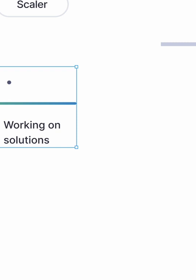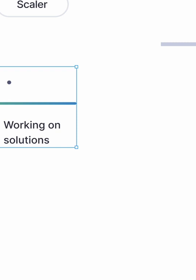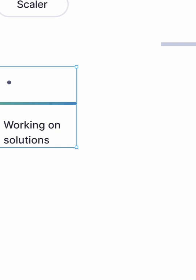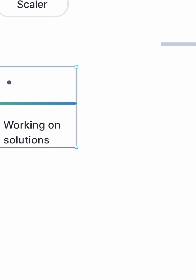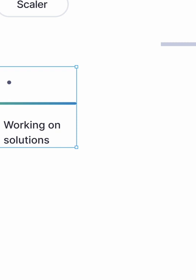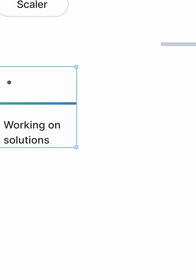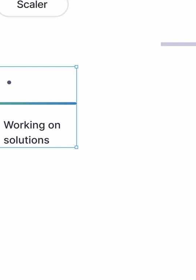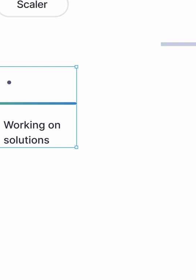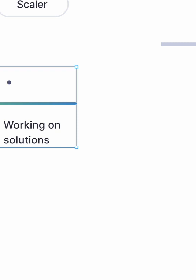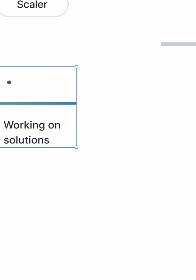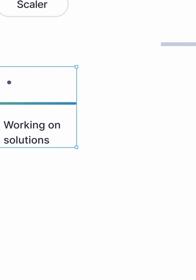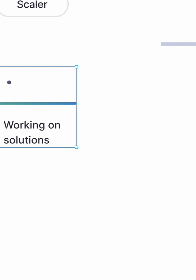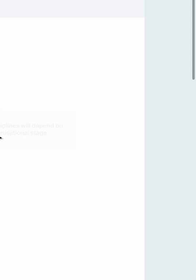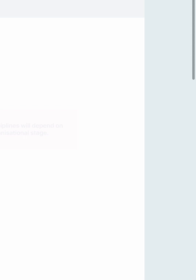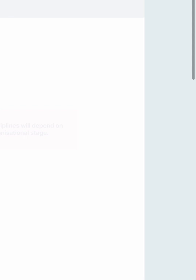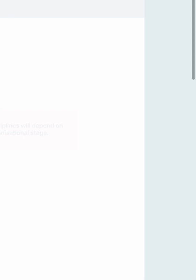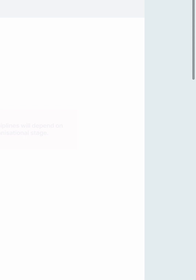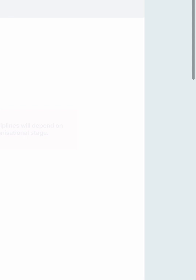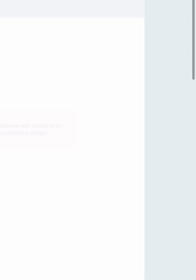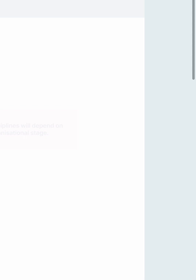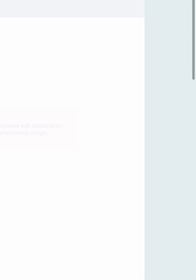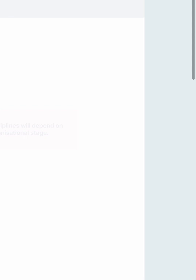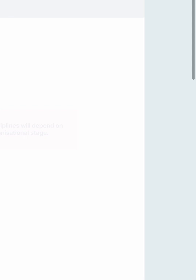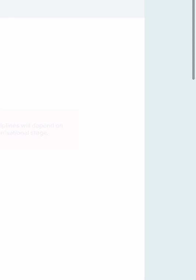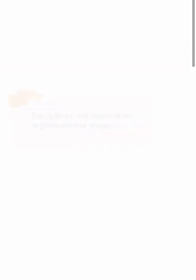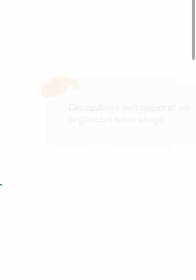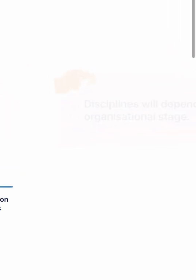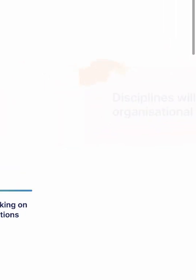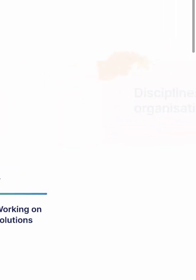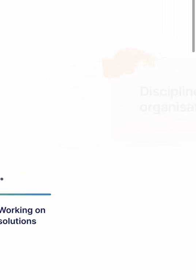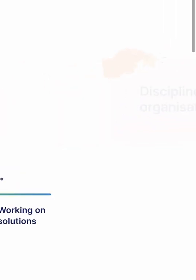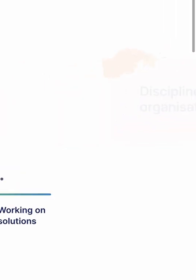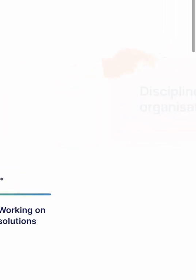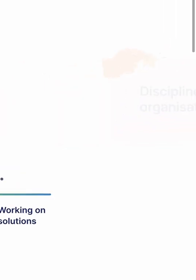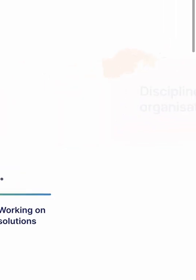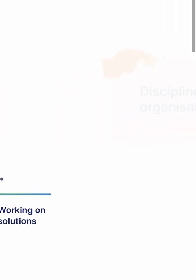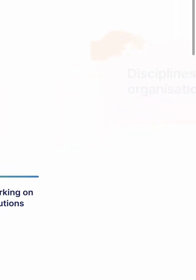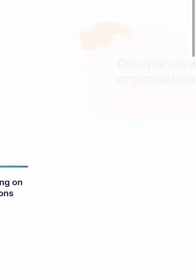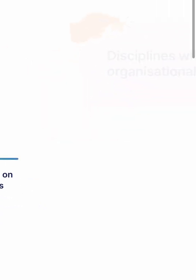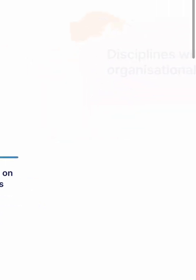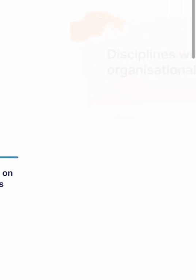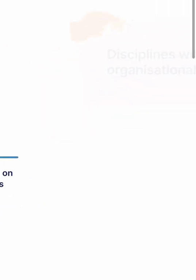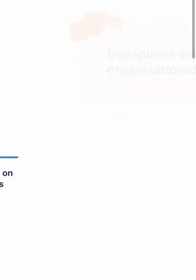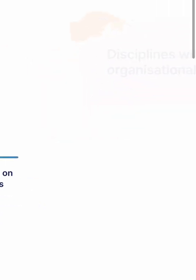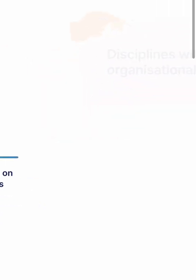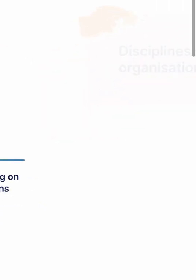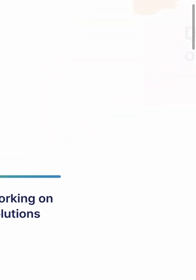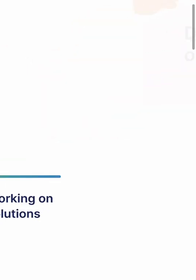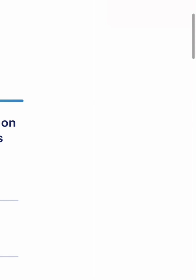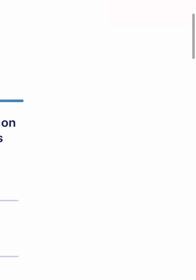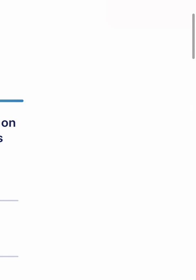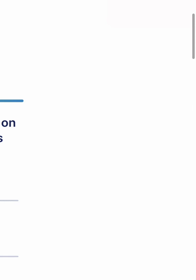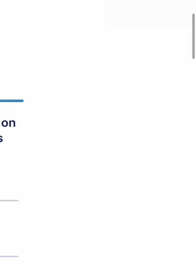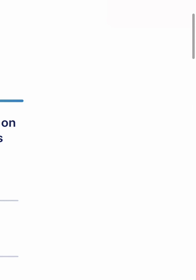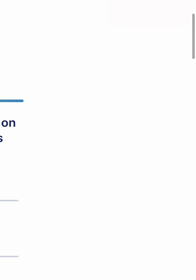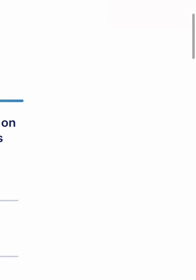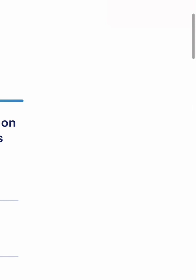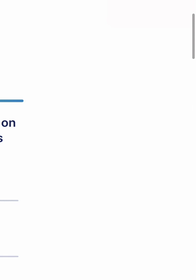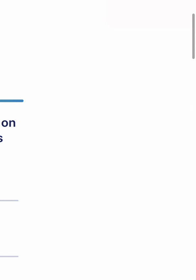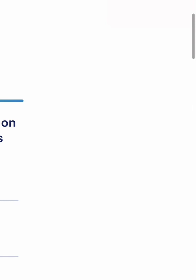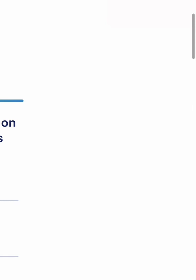What is a mature organization? We've had a couple of definitions earlier today. We have a whole workshop tomorrow, so don't miss